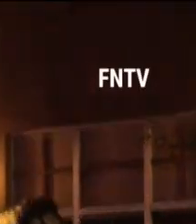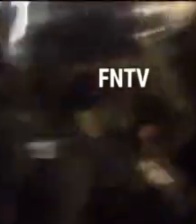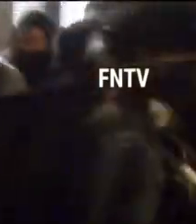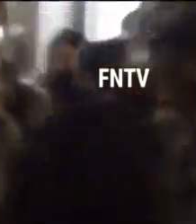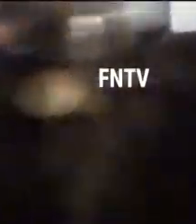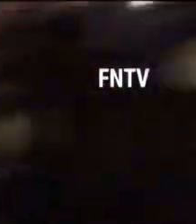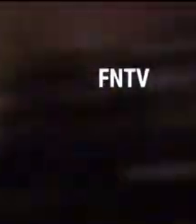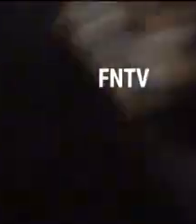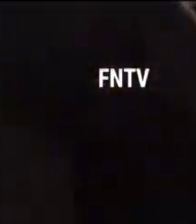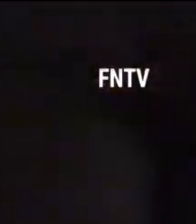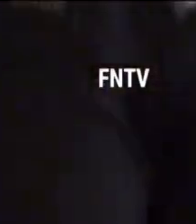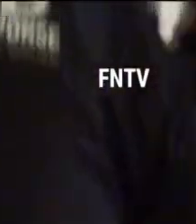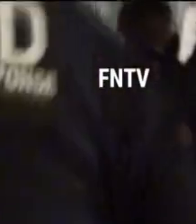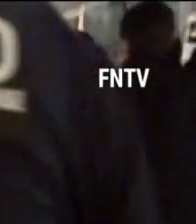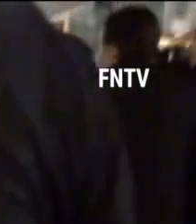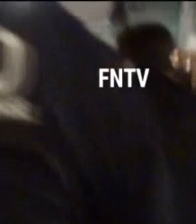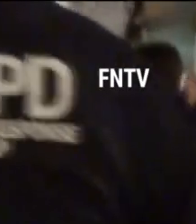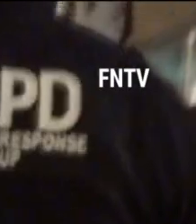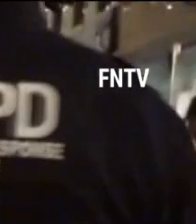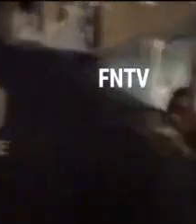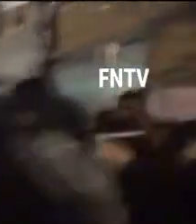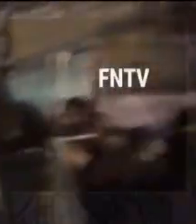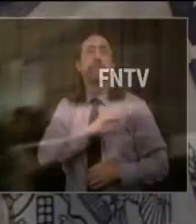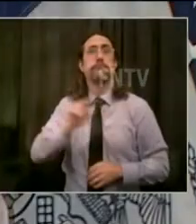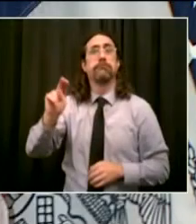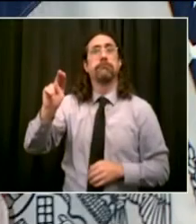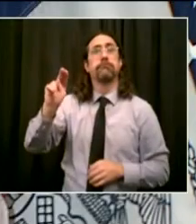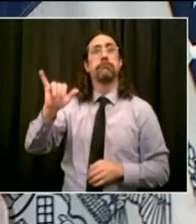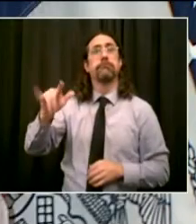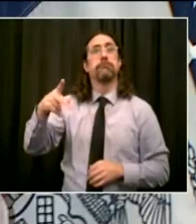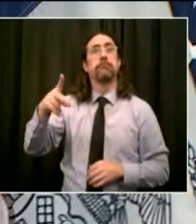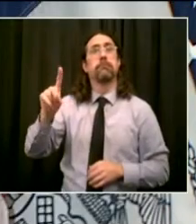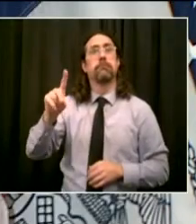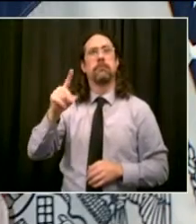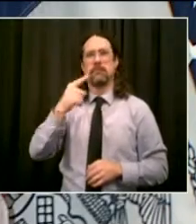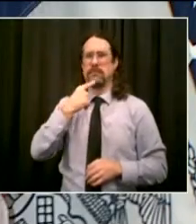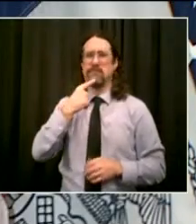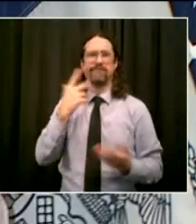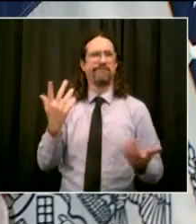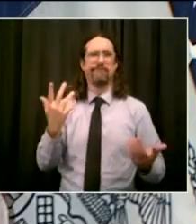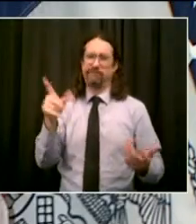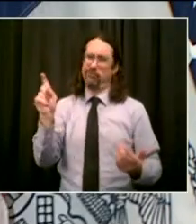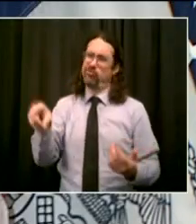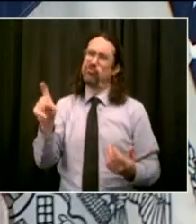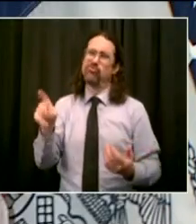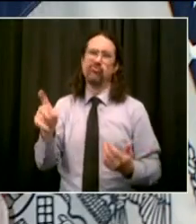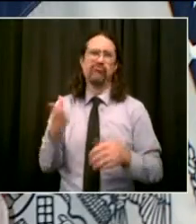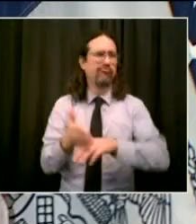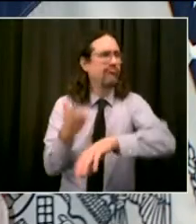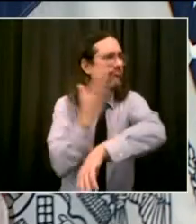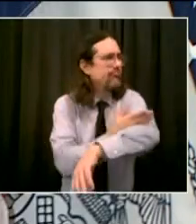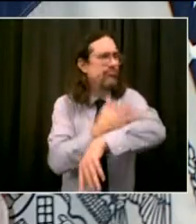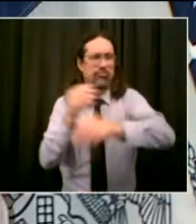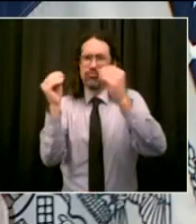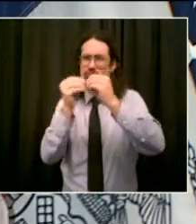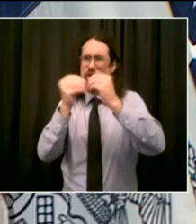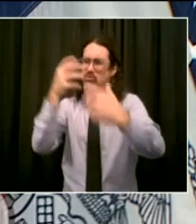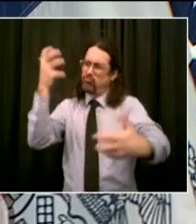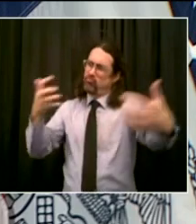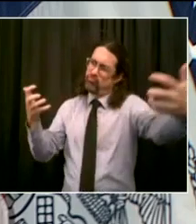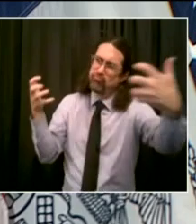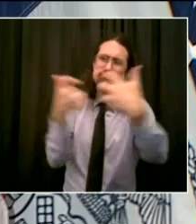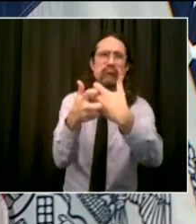demand for wholesale change within the NYPD. Marcia, I don't look at it through the prism of